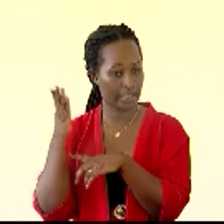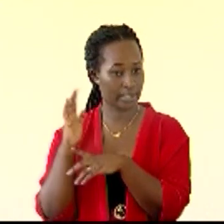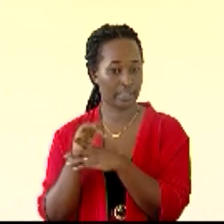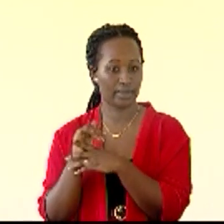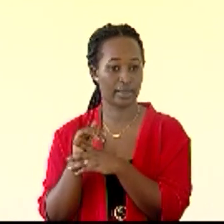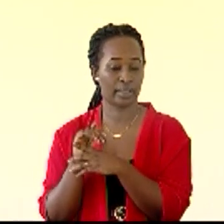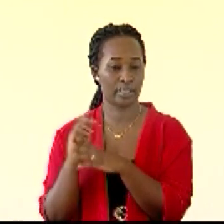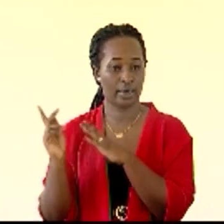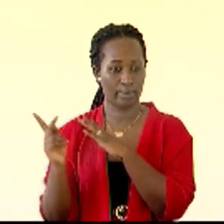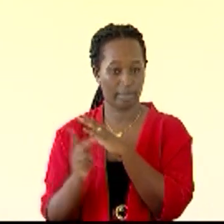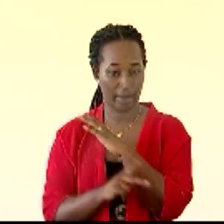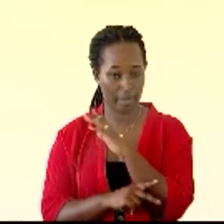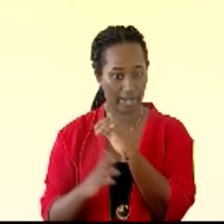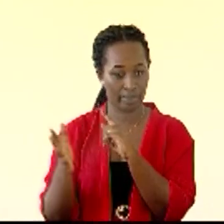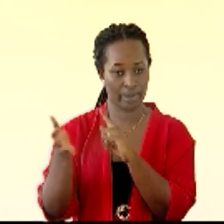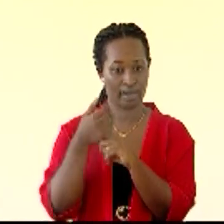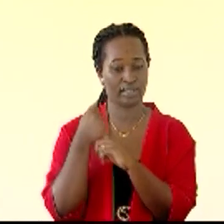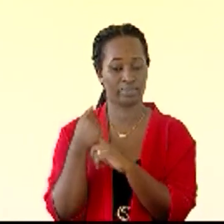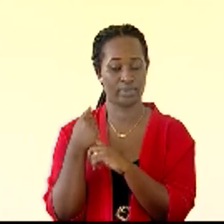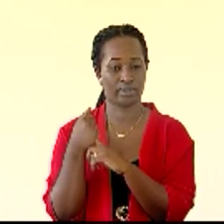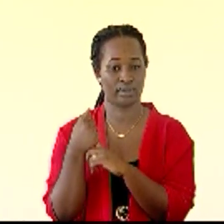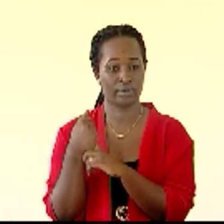a primary acceptor here,